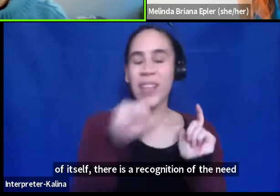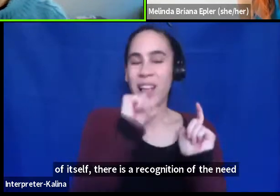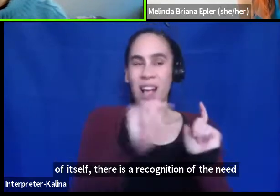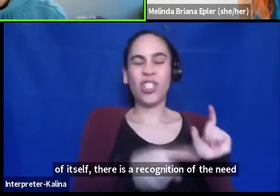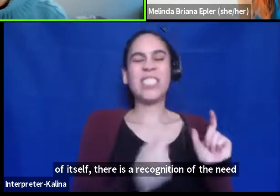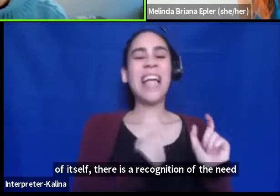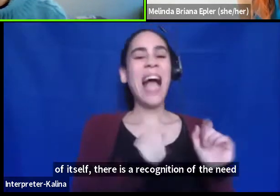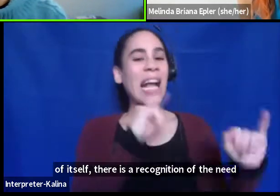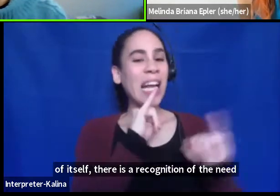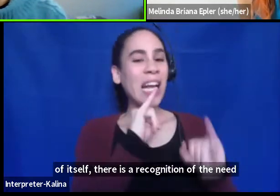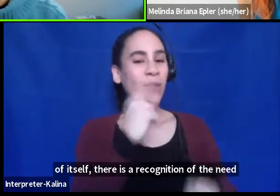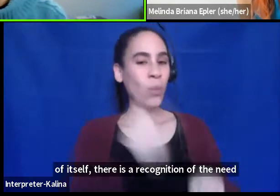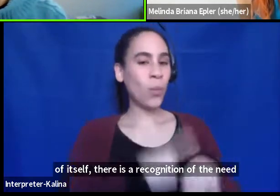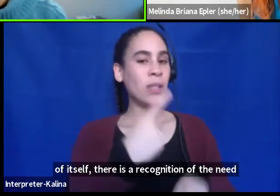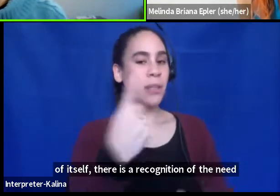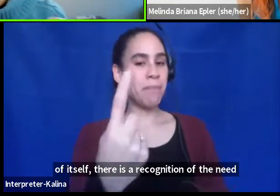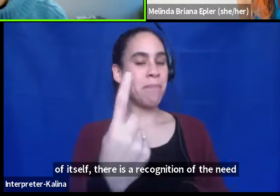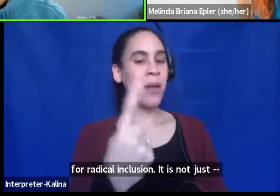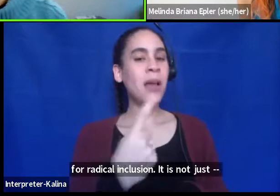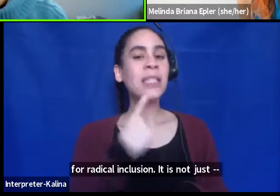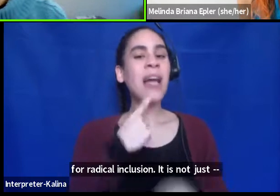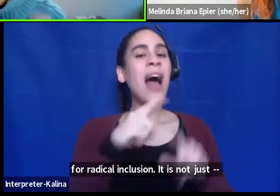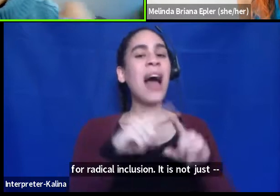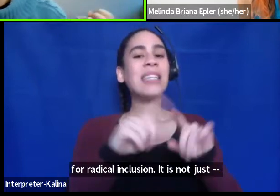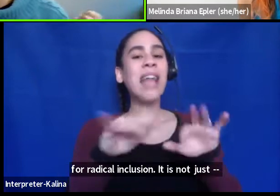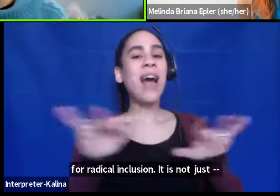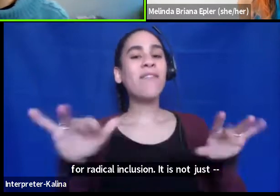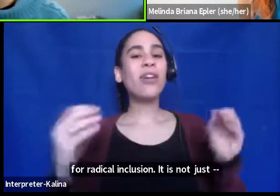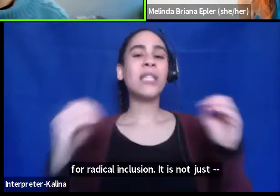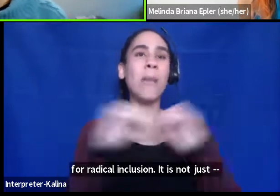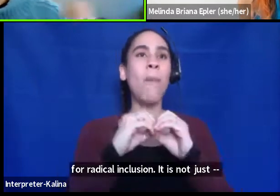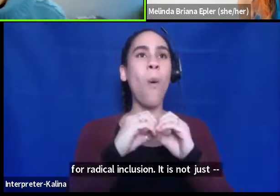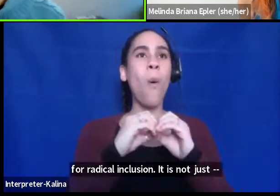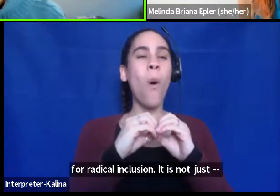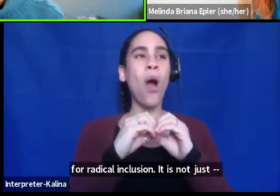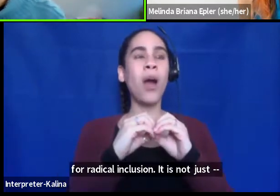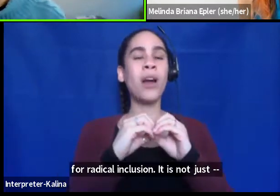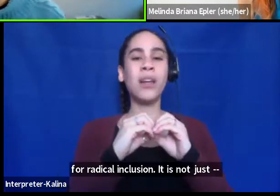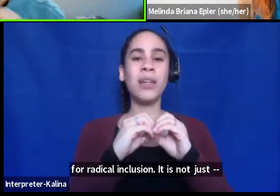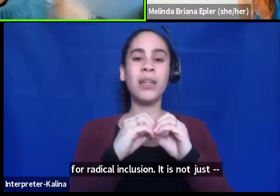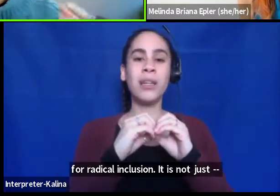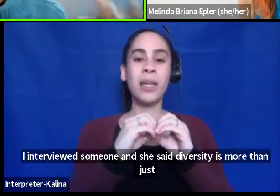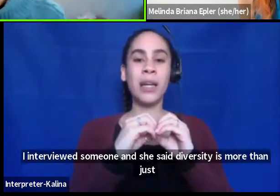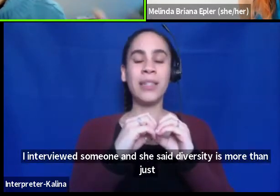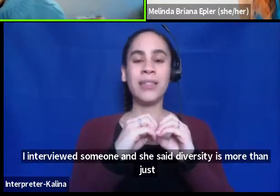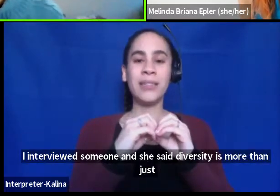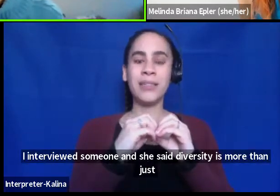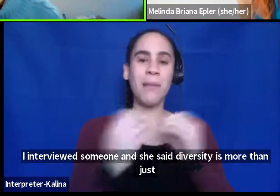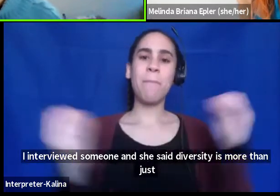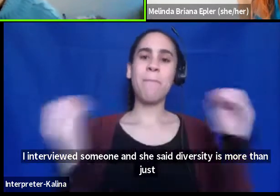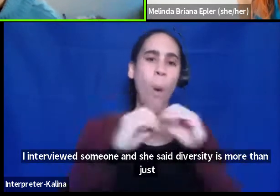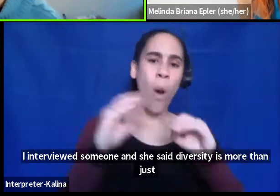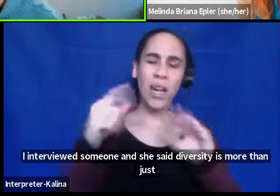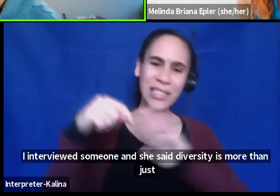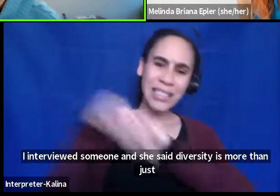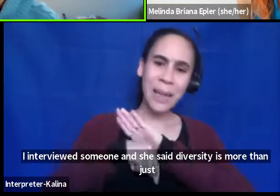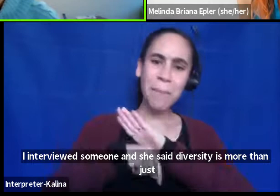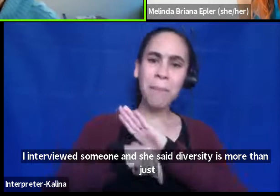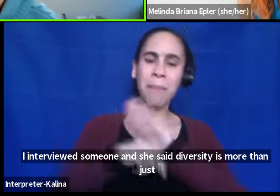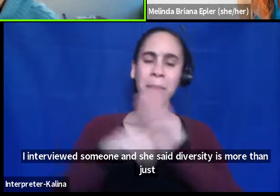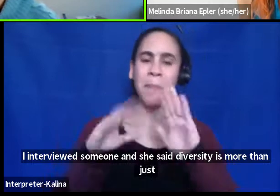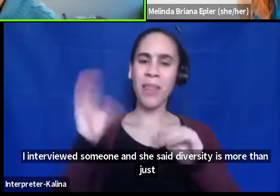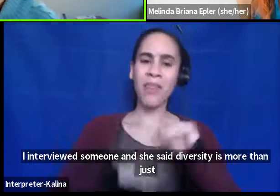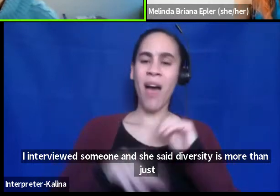someone one time and she said, diversity is more than just teaching white people how to treat Black people, right? Like it's so much more than that. And